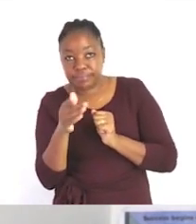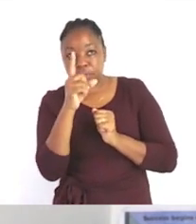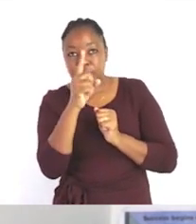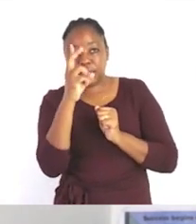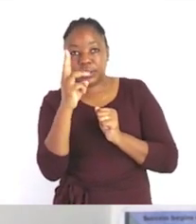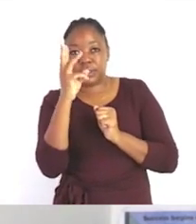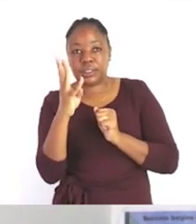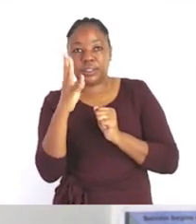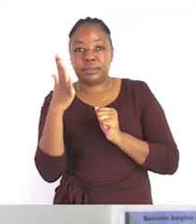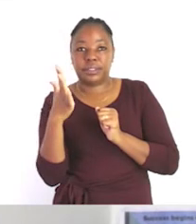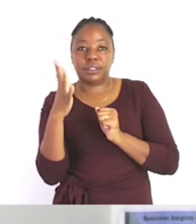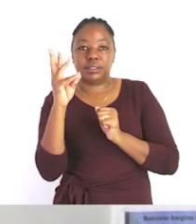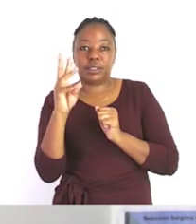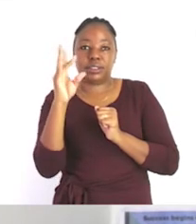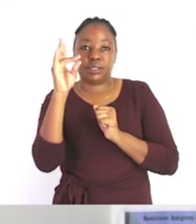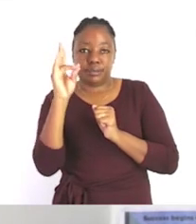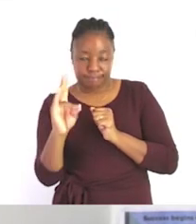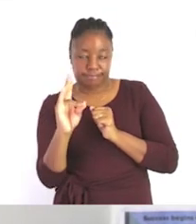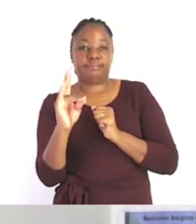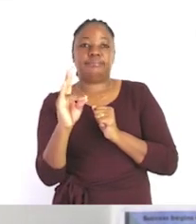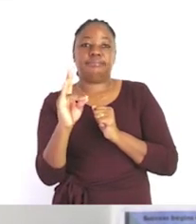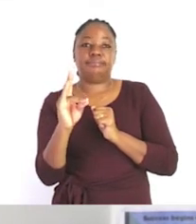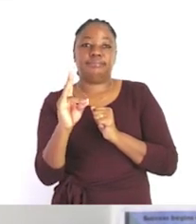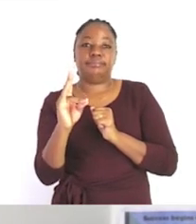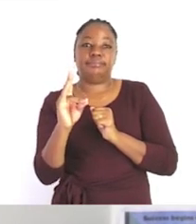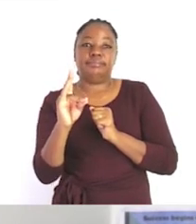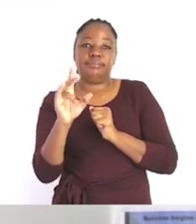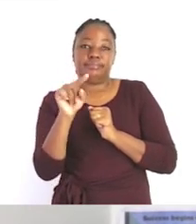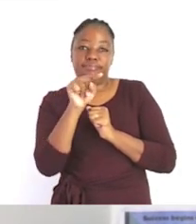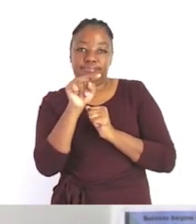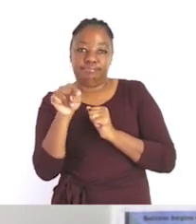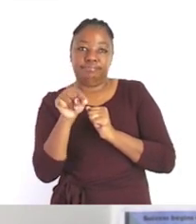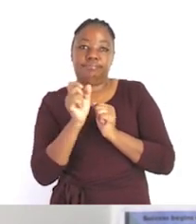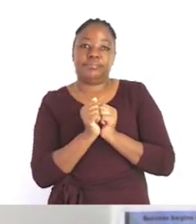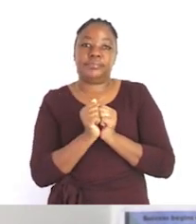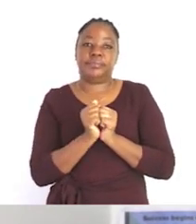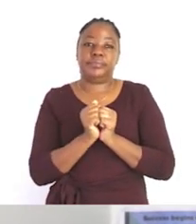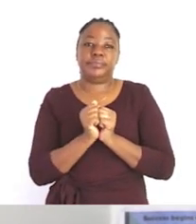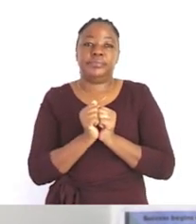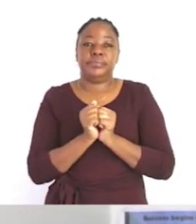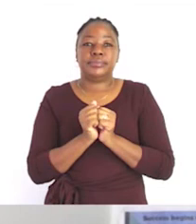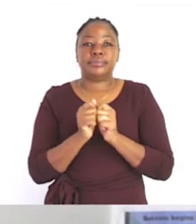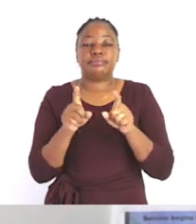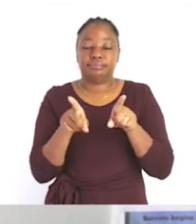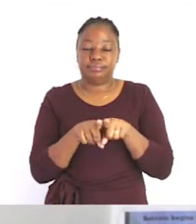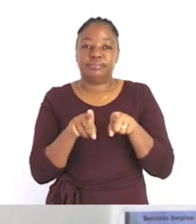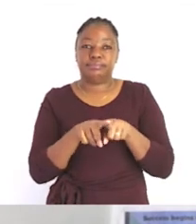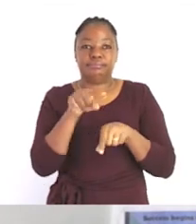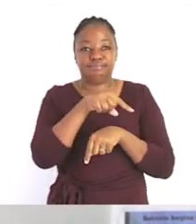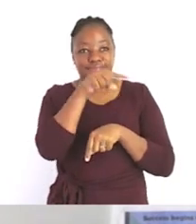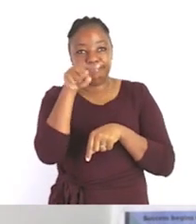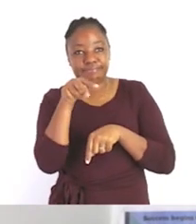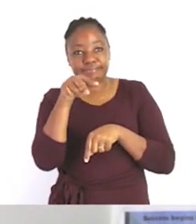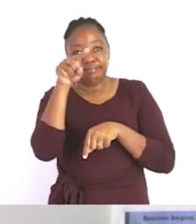1, 2, 3, 4, 5, 6, 7. It looks like some pattern is coming out here. Let's